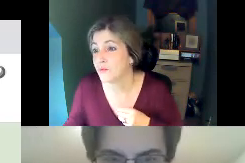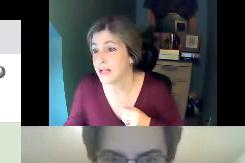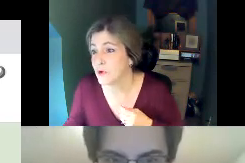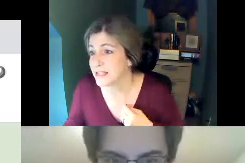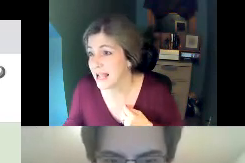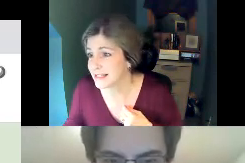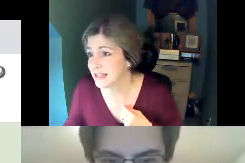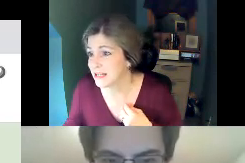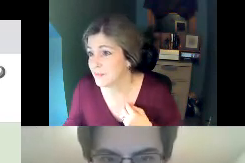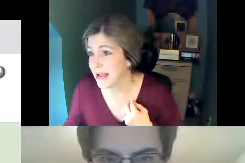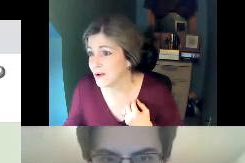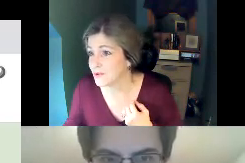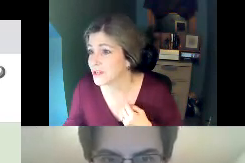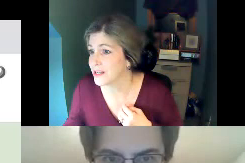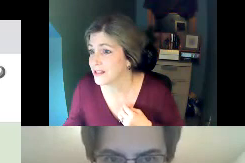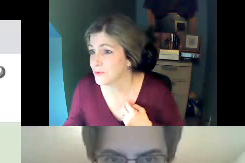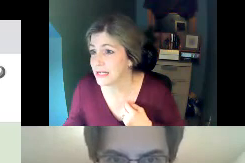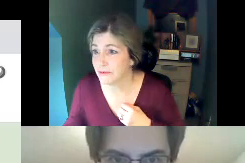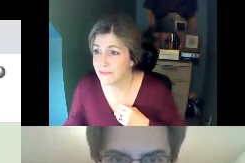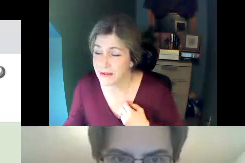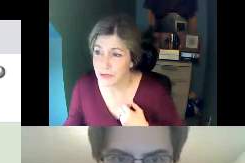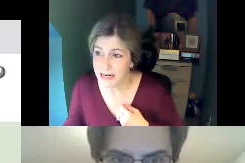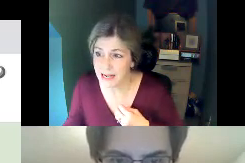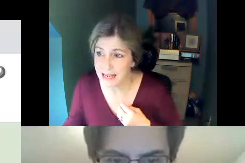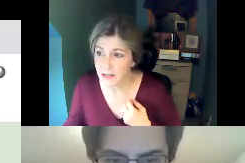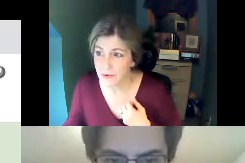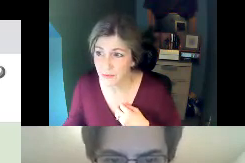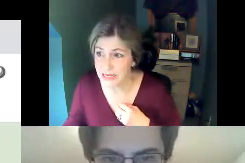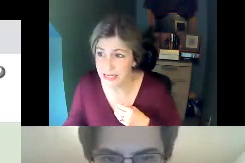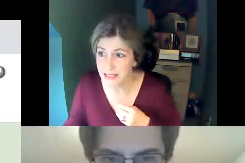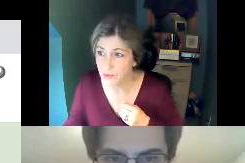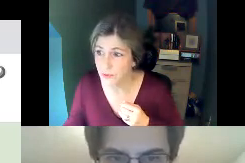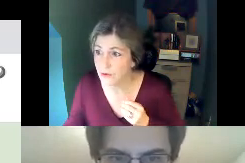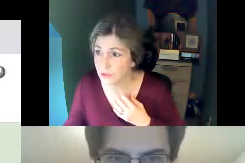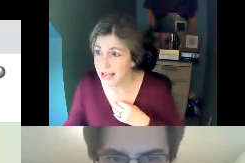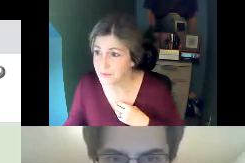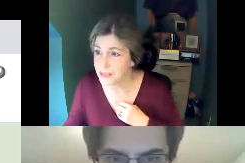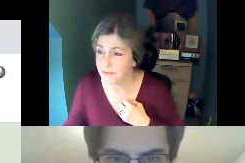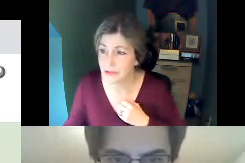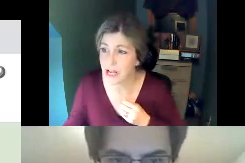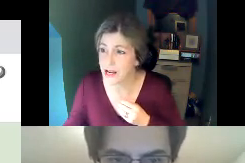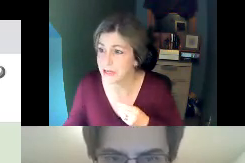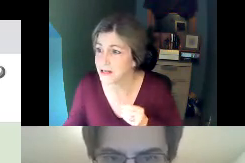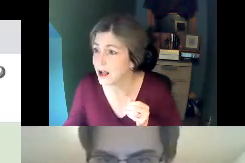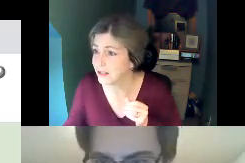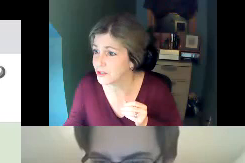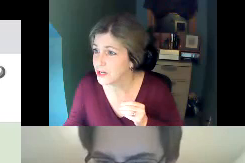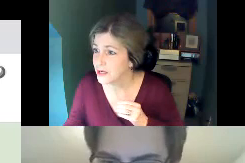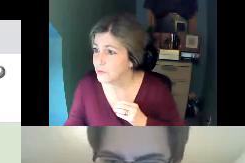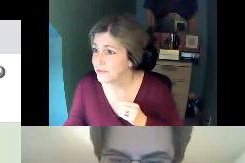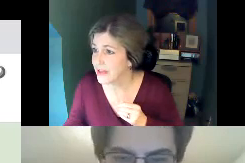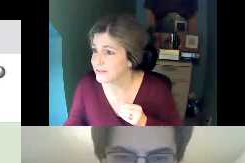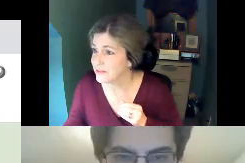So someone's asking about three different 529 accounts for three kids who will overlap some of their time in